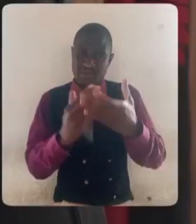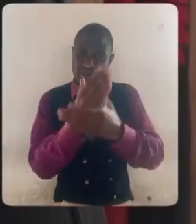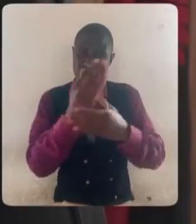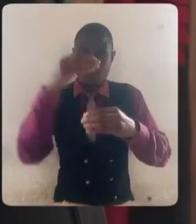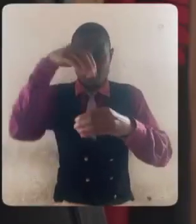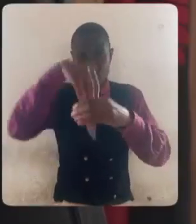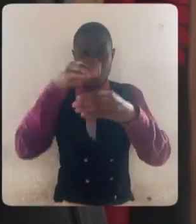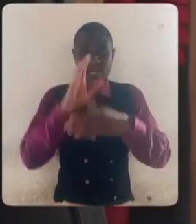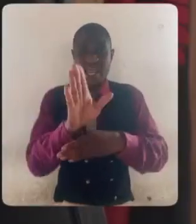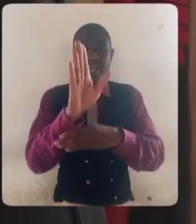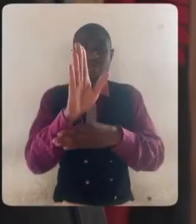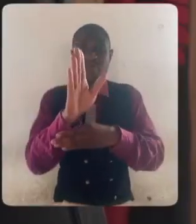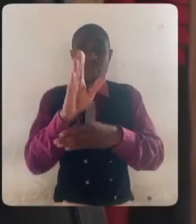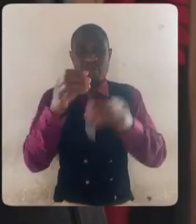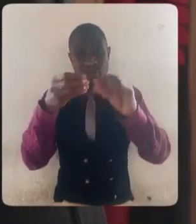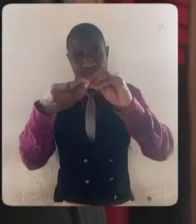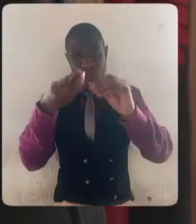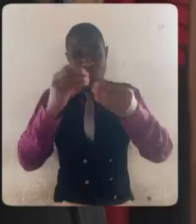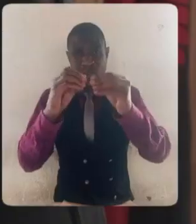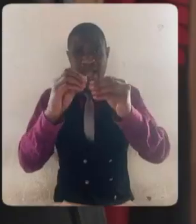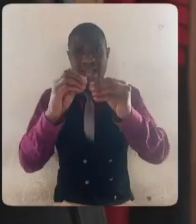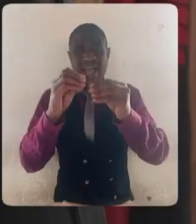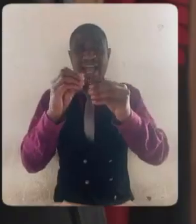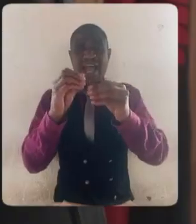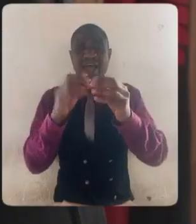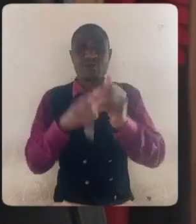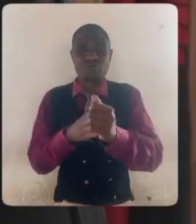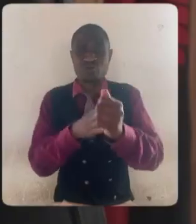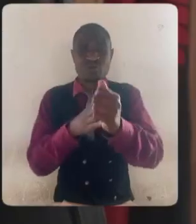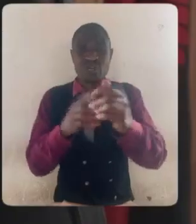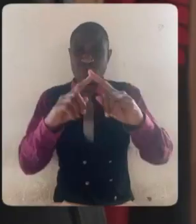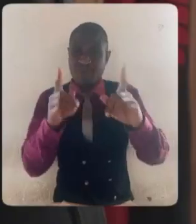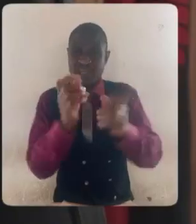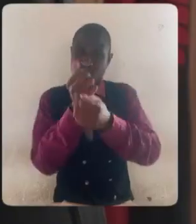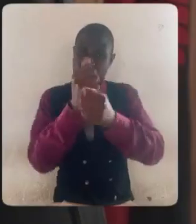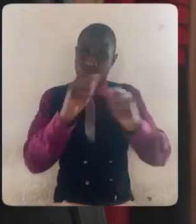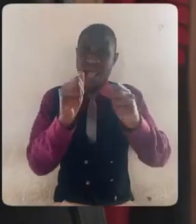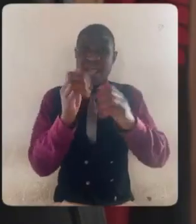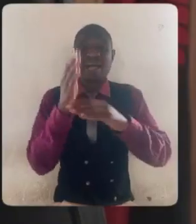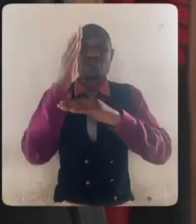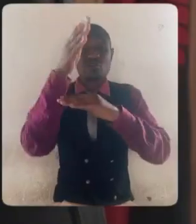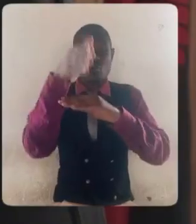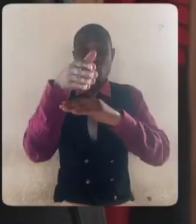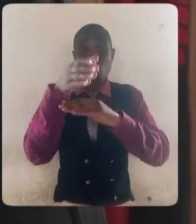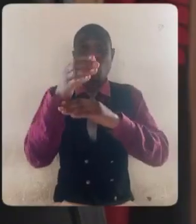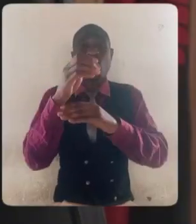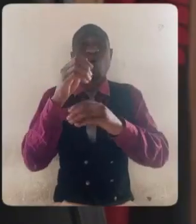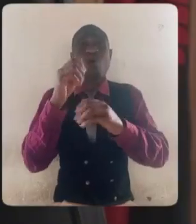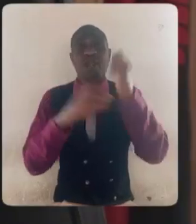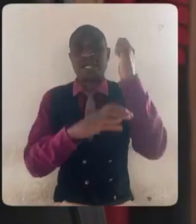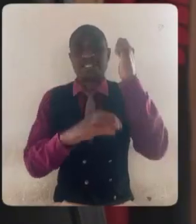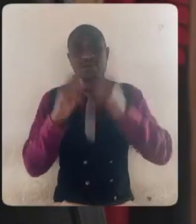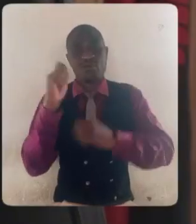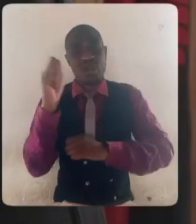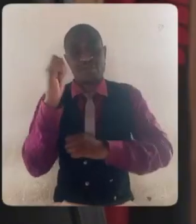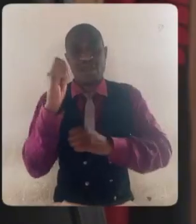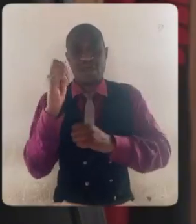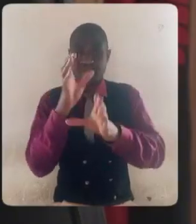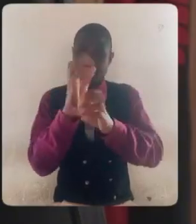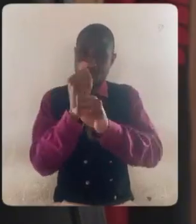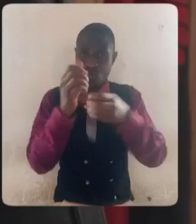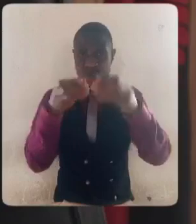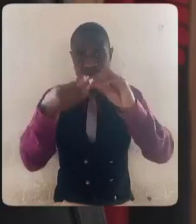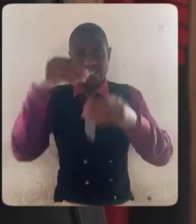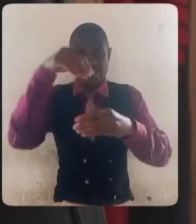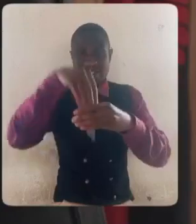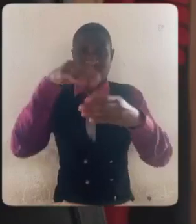democratic process. We call upon you to encourage your supporters to turn out in large numbers to vote and to accept the